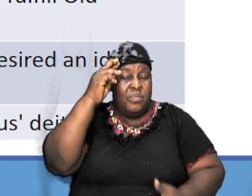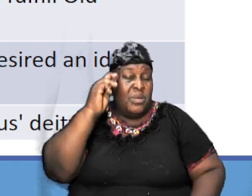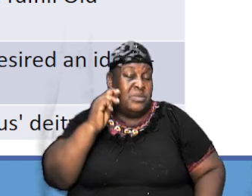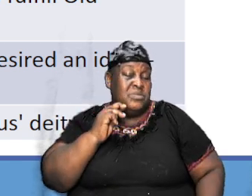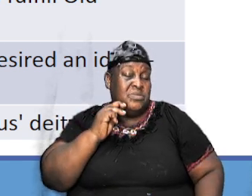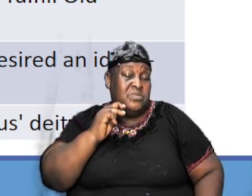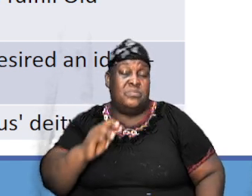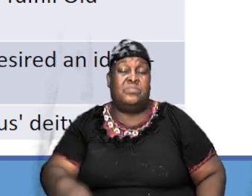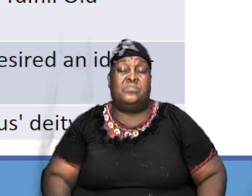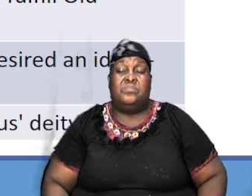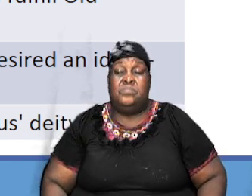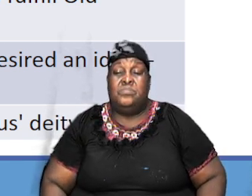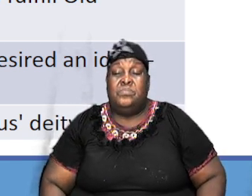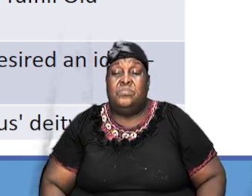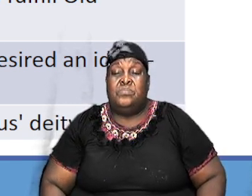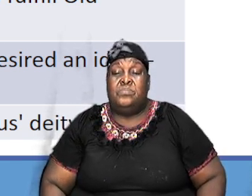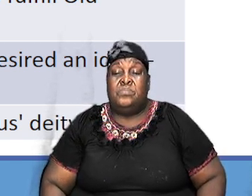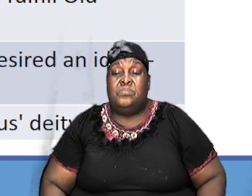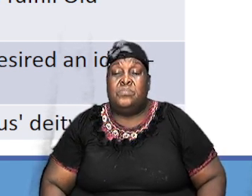books, and